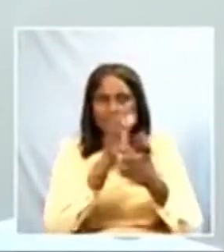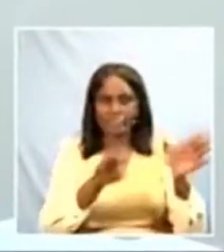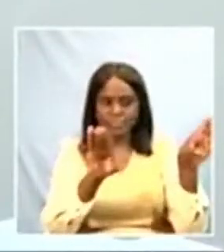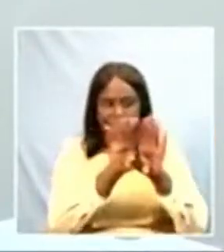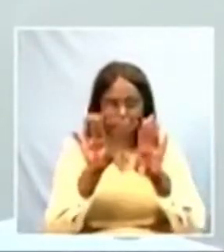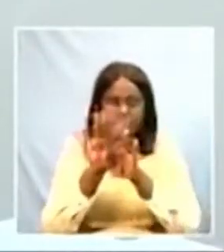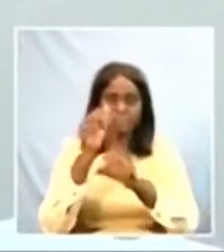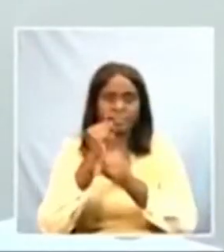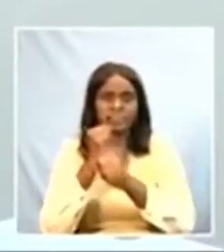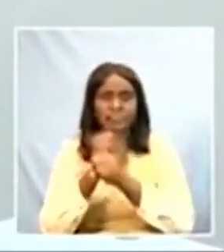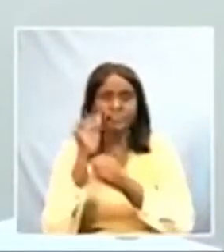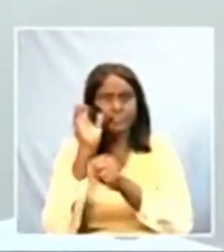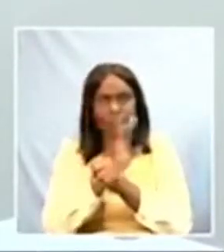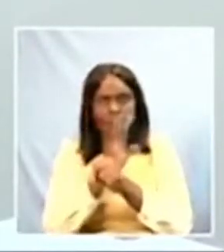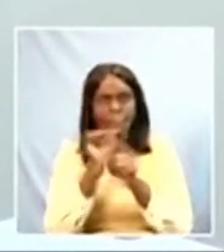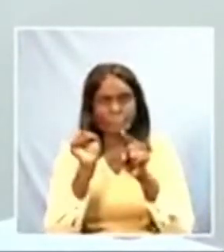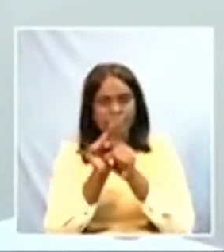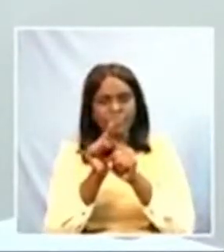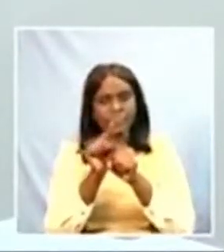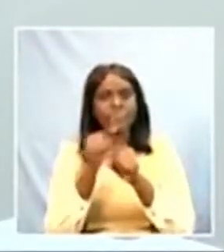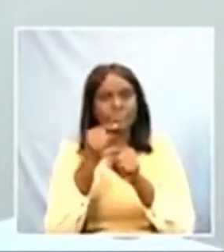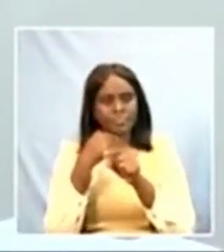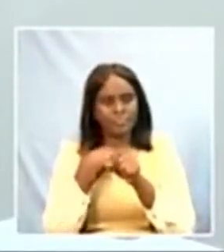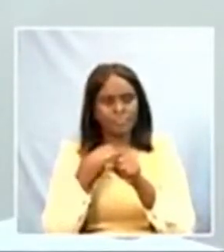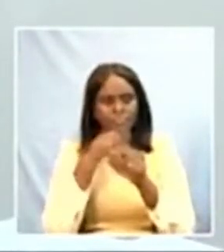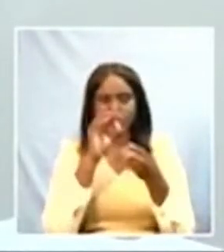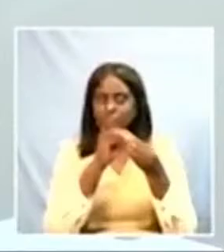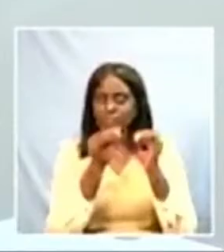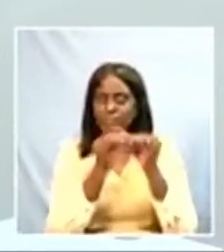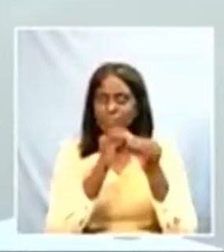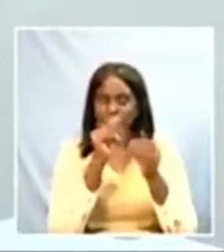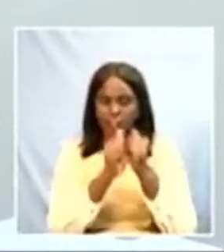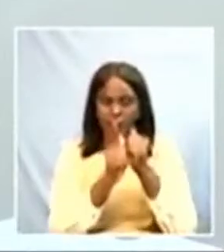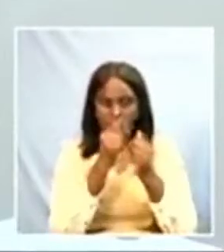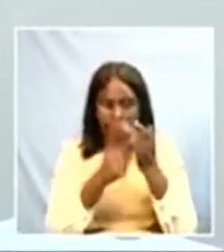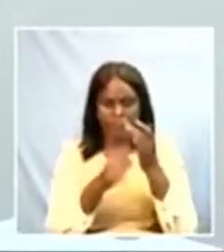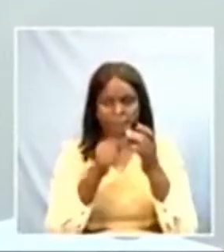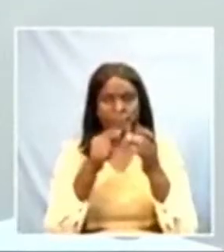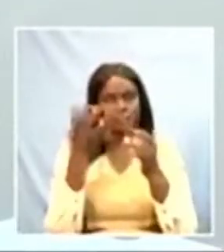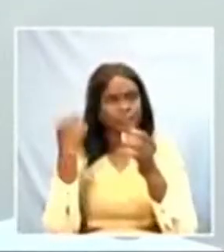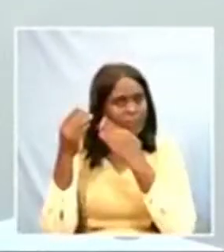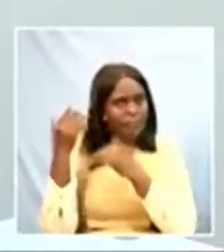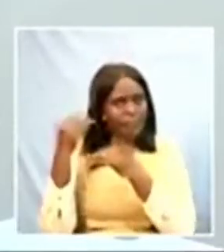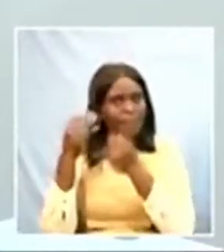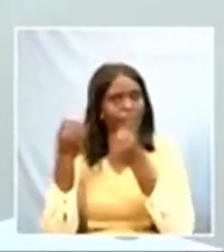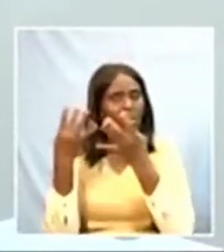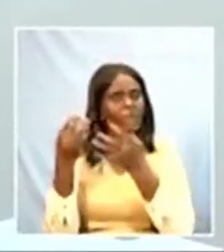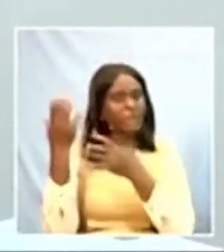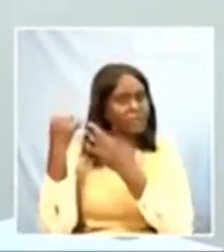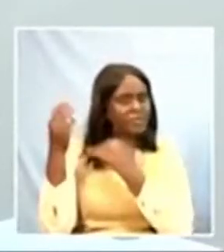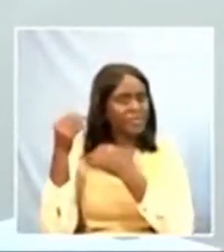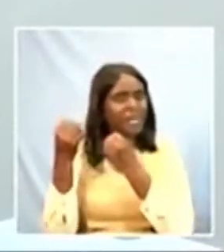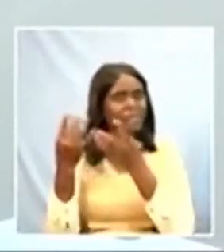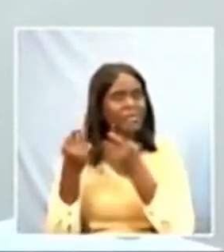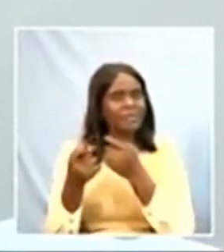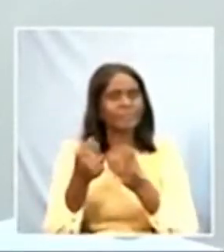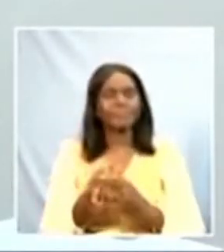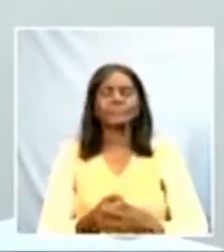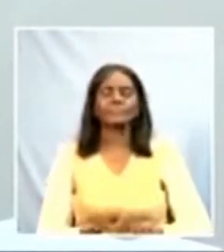done, and the figure which was outstanding then was how much?